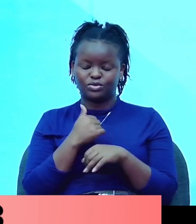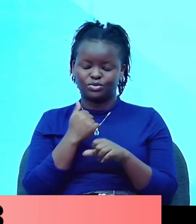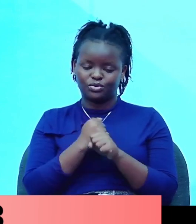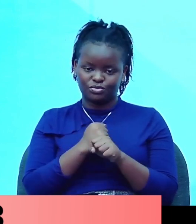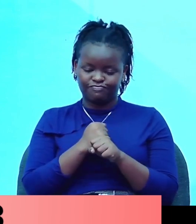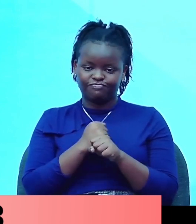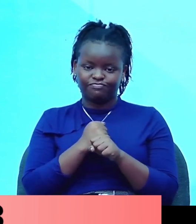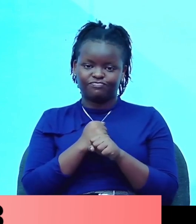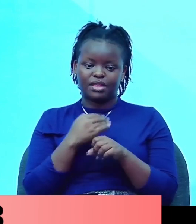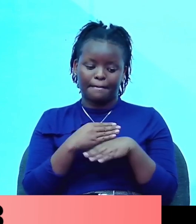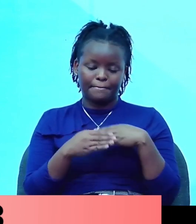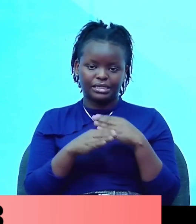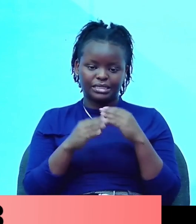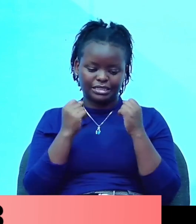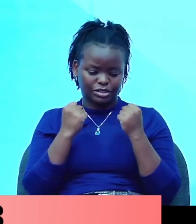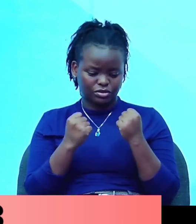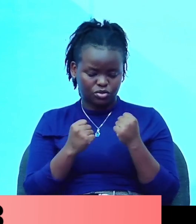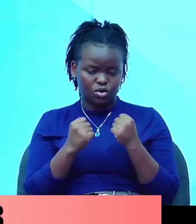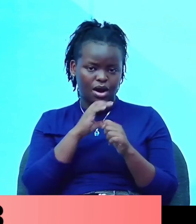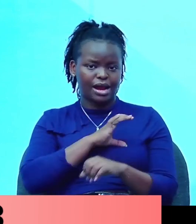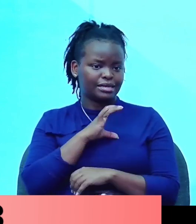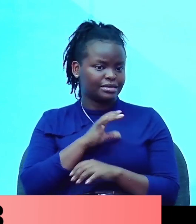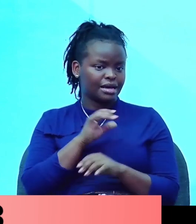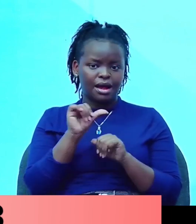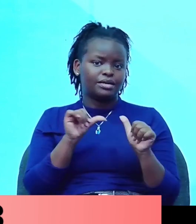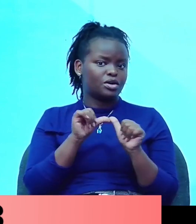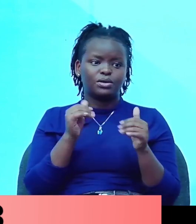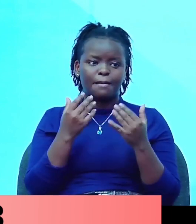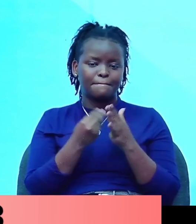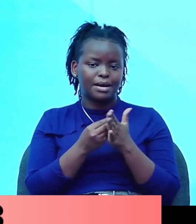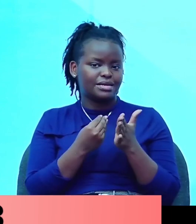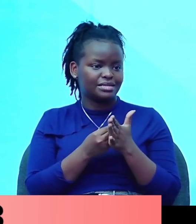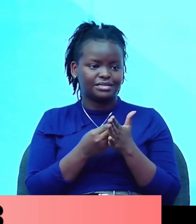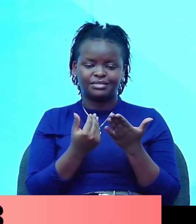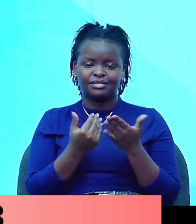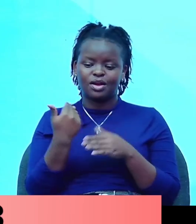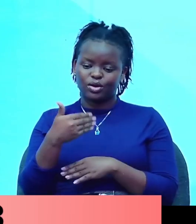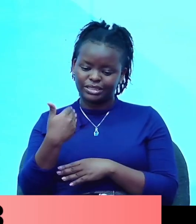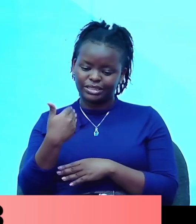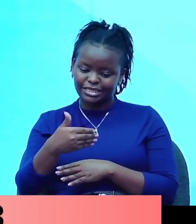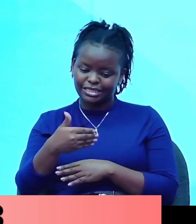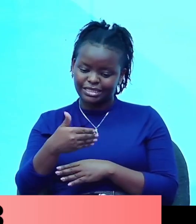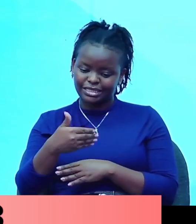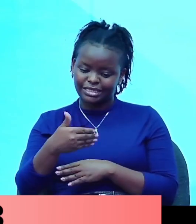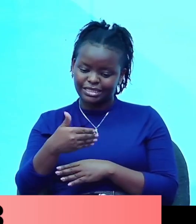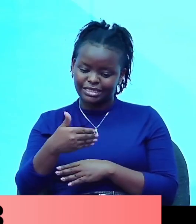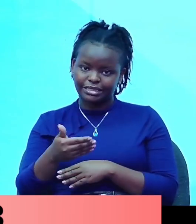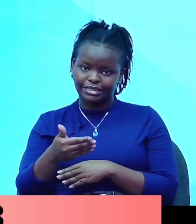Building that strong character around money and Right. just being consistent. You don't need a lot, just being consistent. Even though you have to save 10 shillings a day,